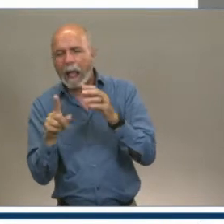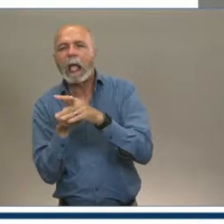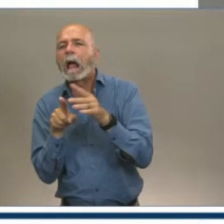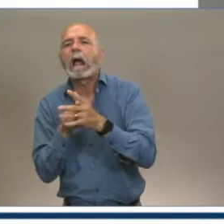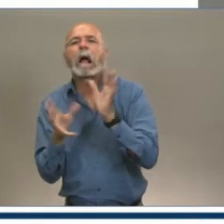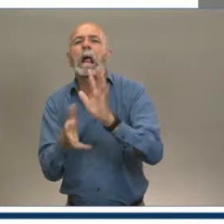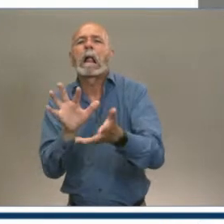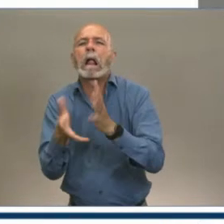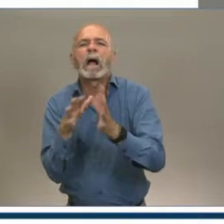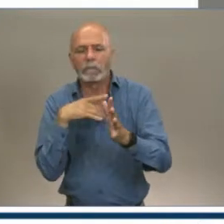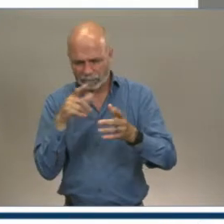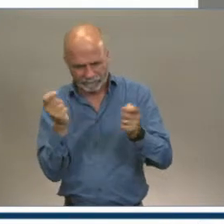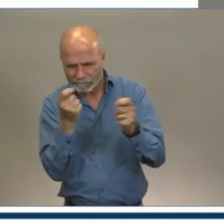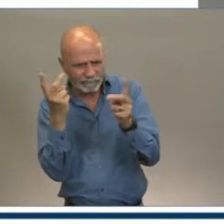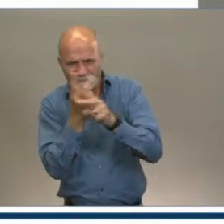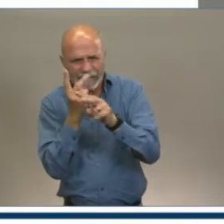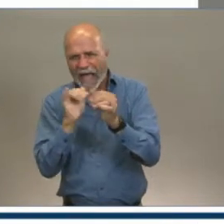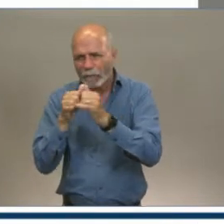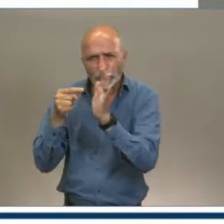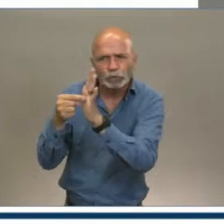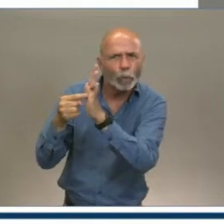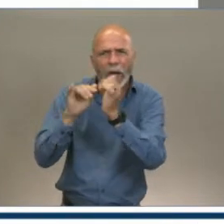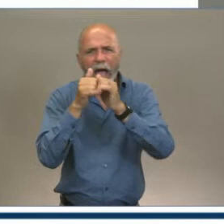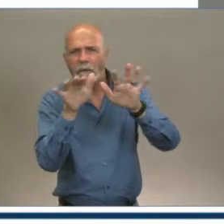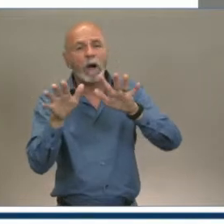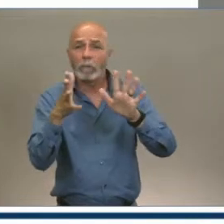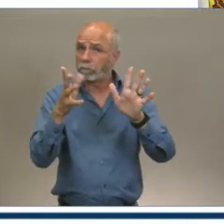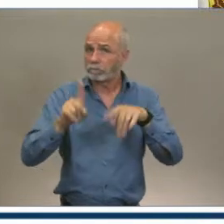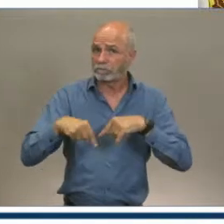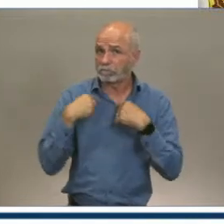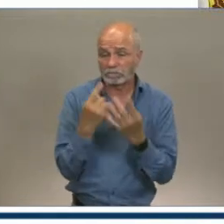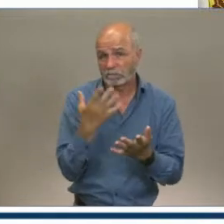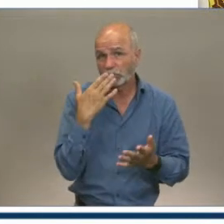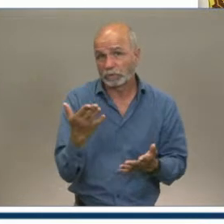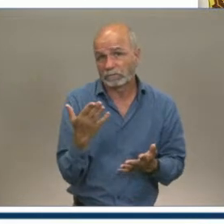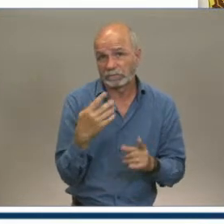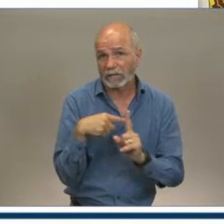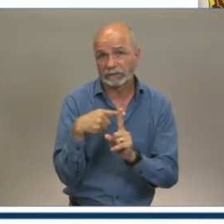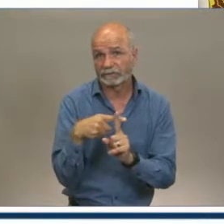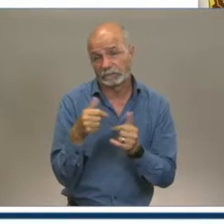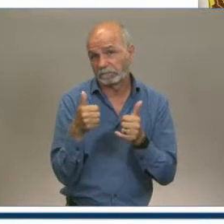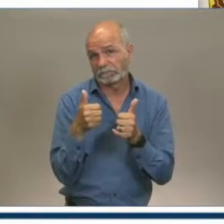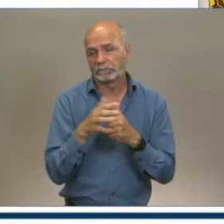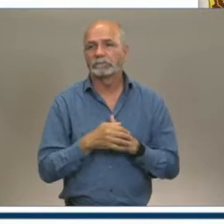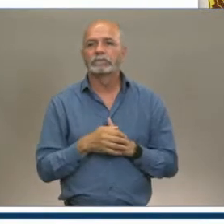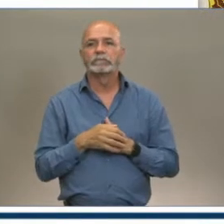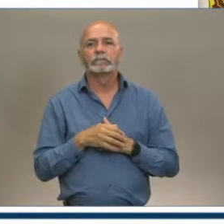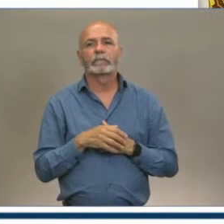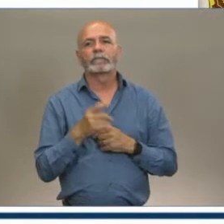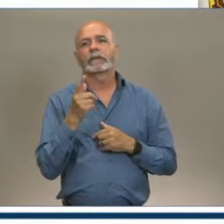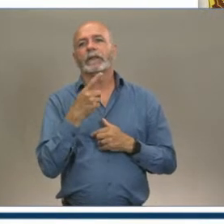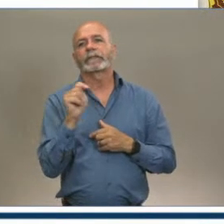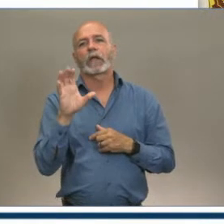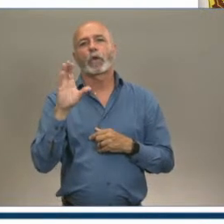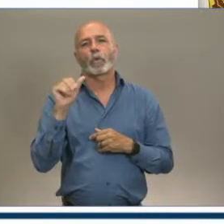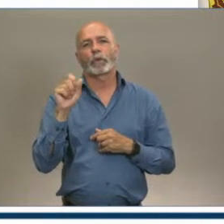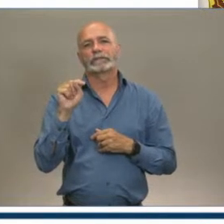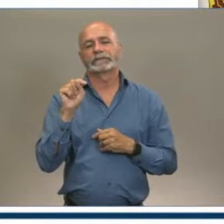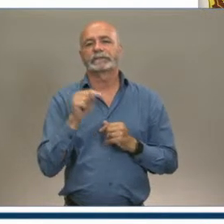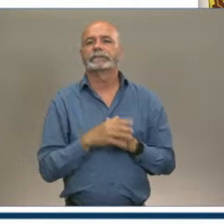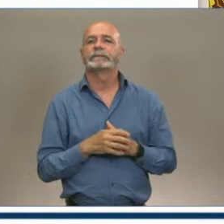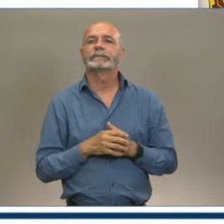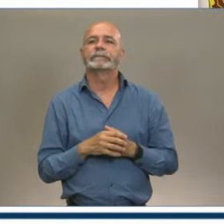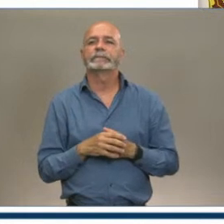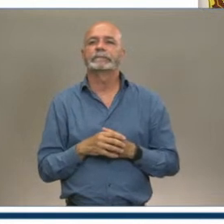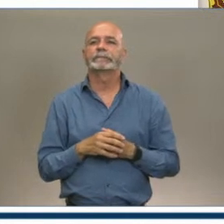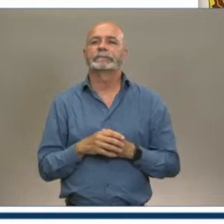it out. But overall, it seems to be going very well. We'll go next to Victoria Walton with The Coast. Go ahead, Victoria.